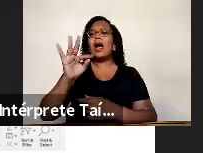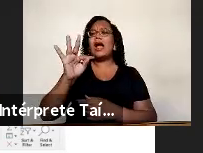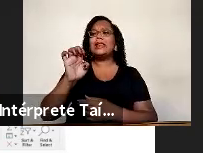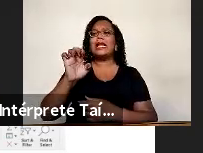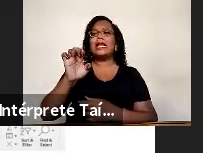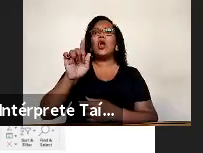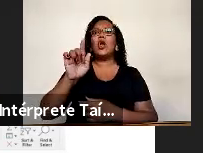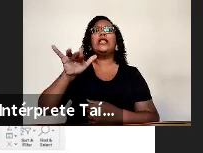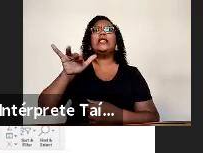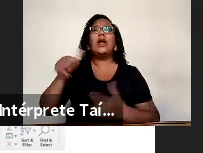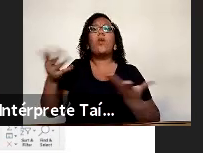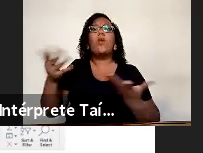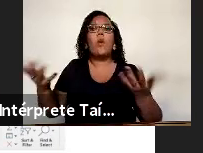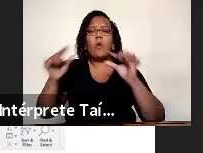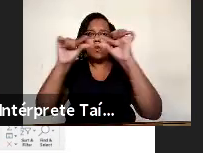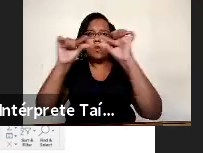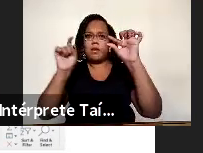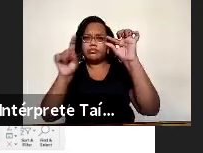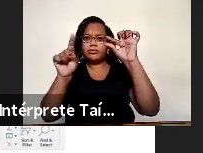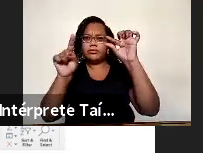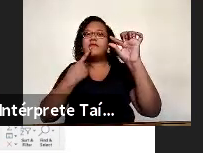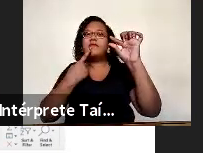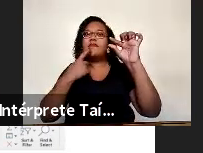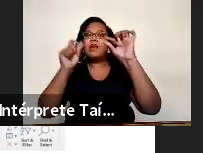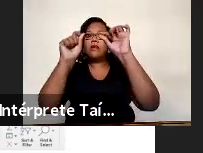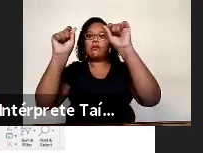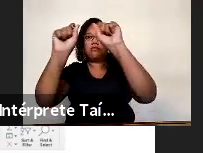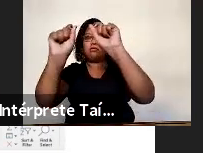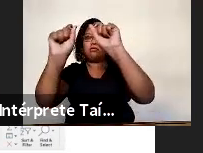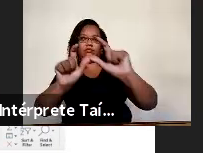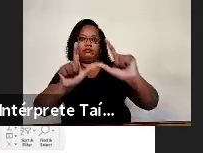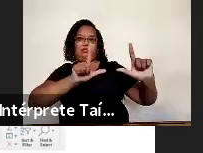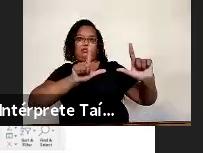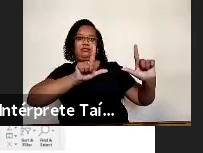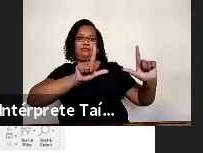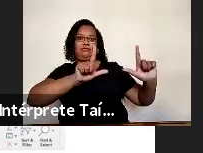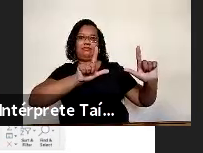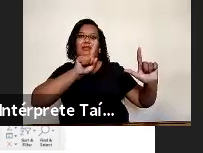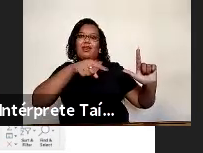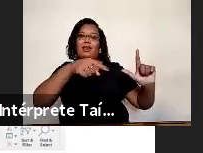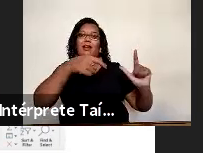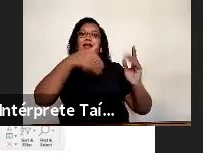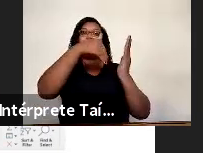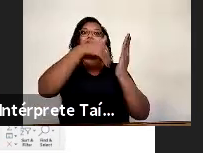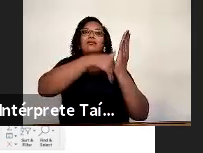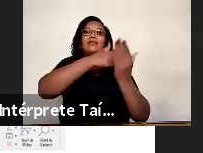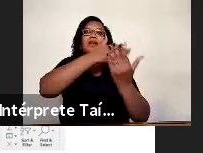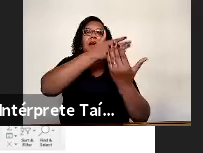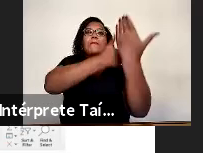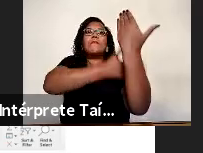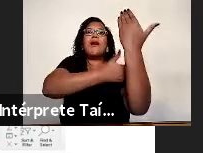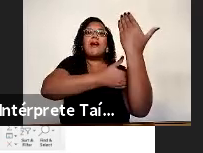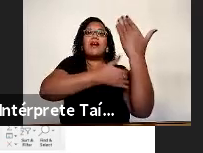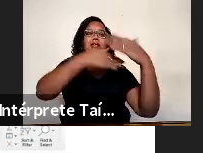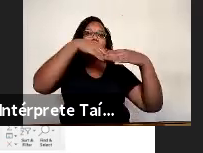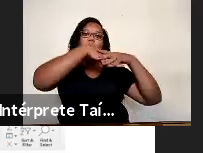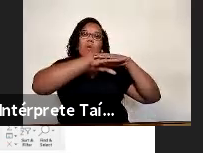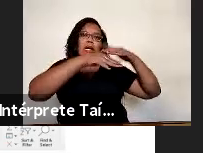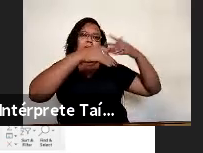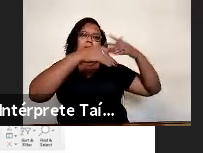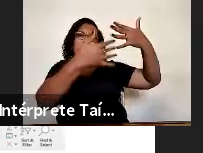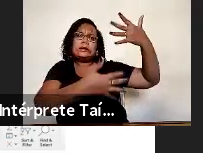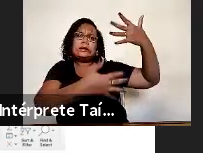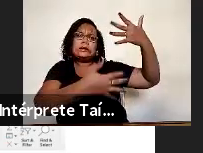be taken to the specific file of that actor or director, where we'll have more information on that person, so